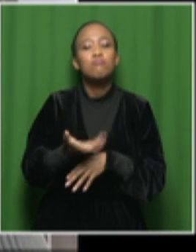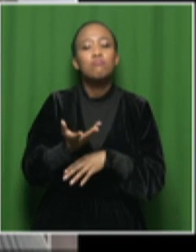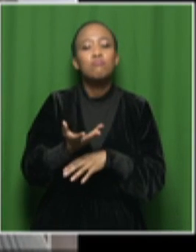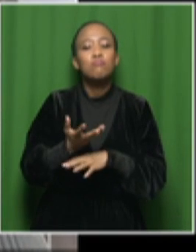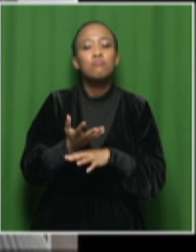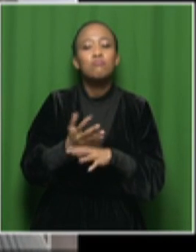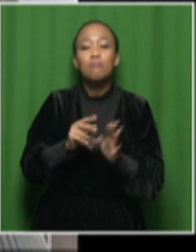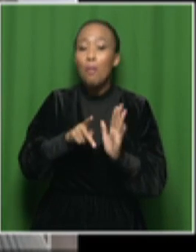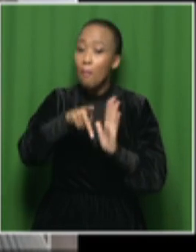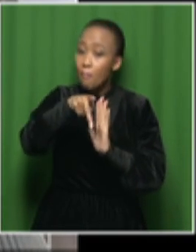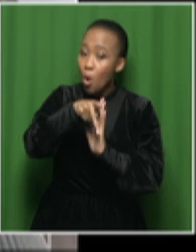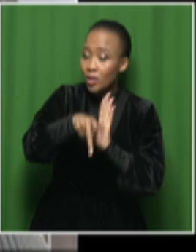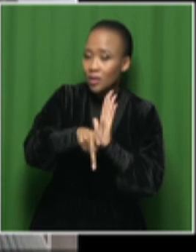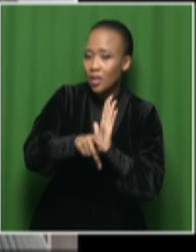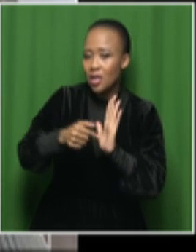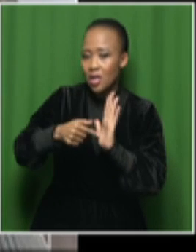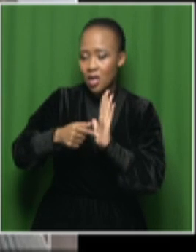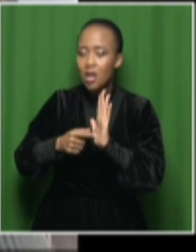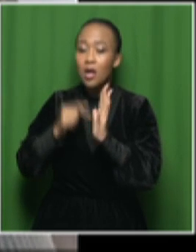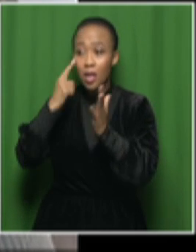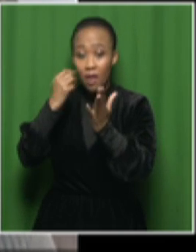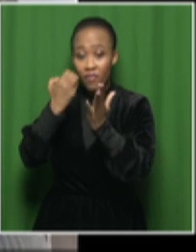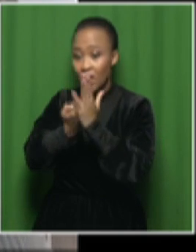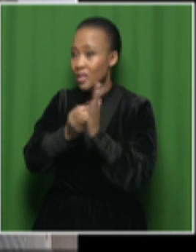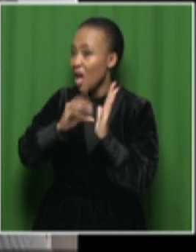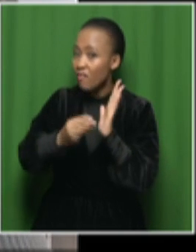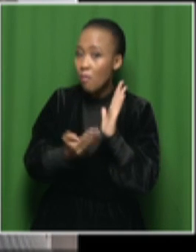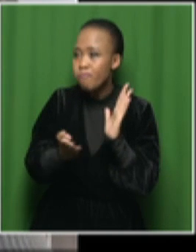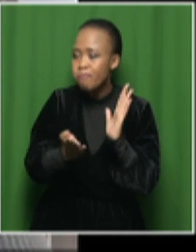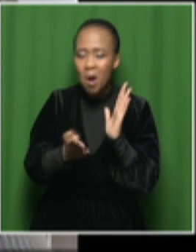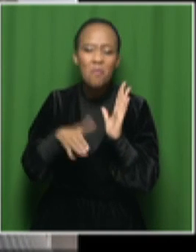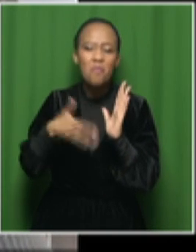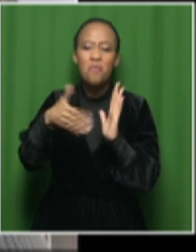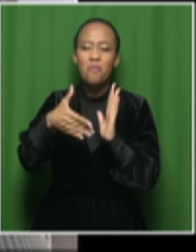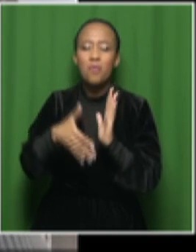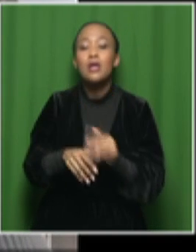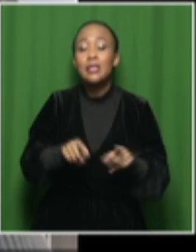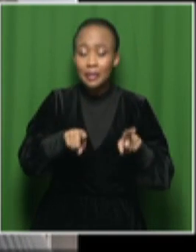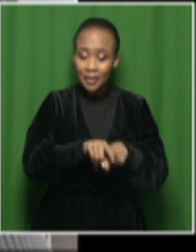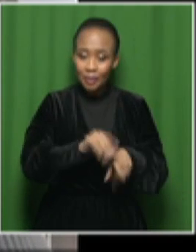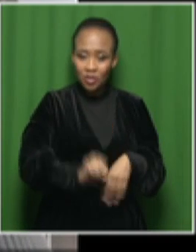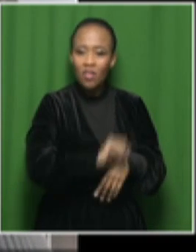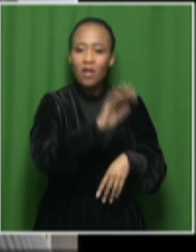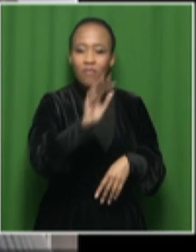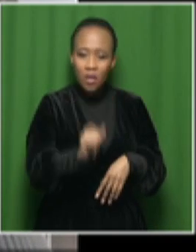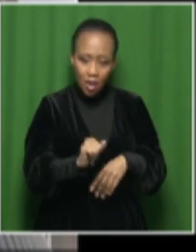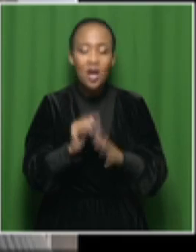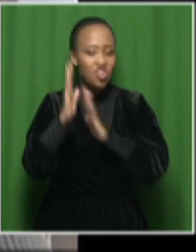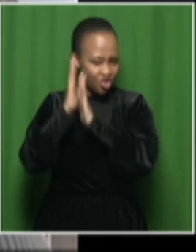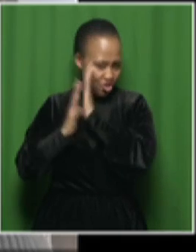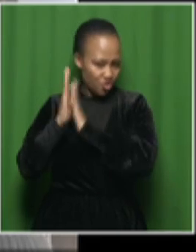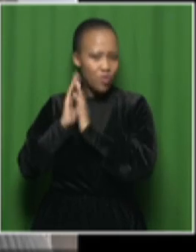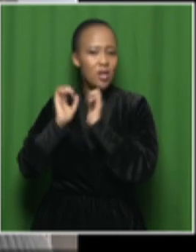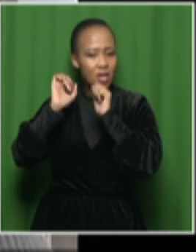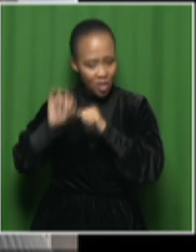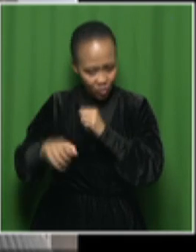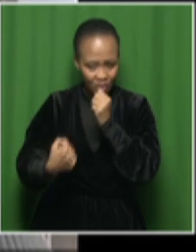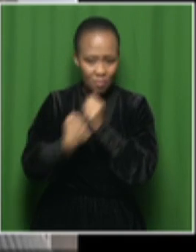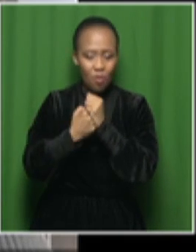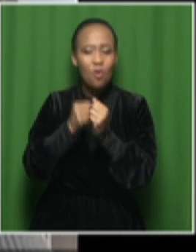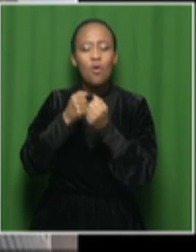policies that are supported by empirical evidence are not there. Even here in South Africa, people who've historically supported apartheid in South Africa and white